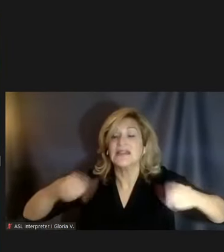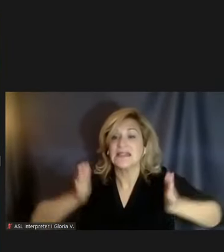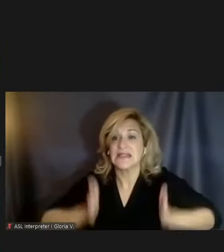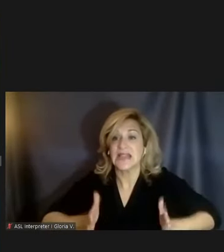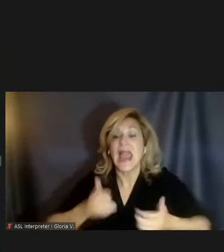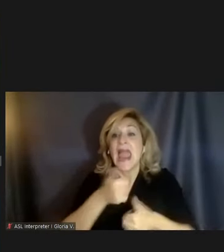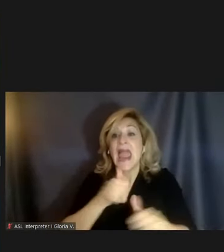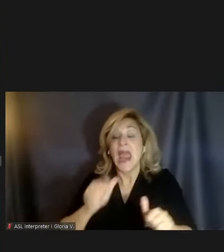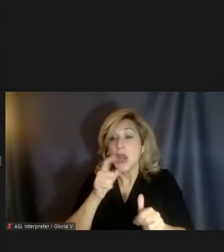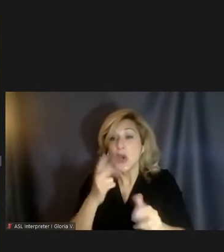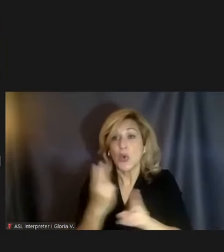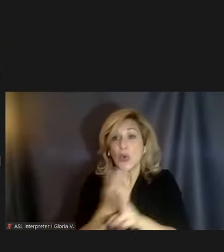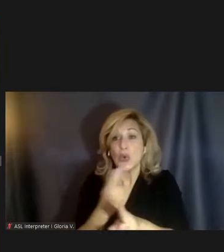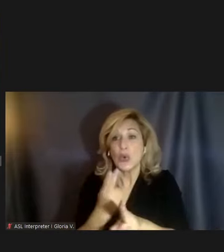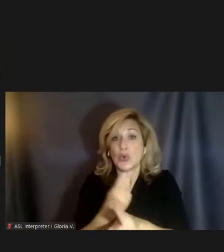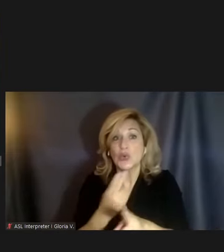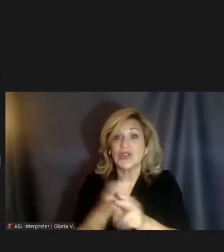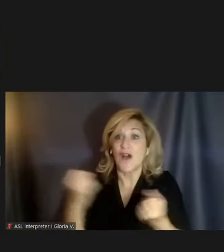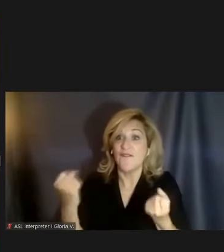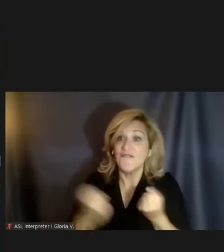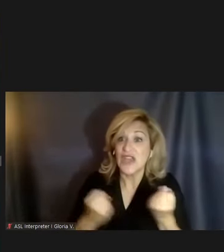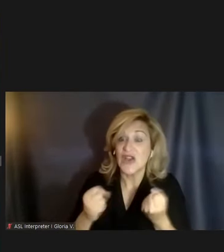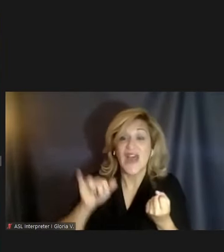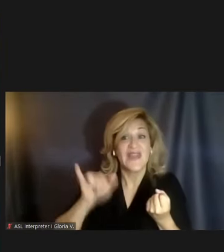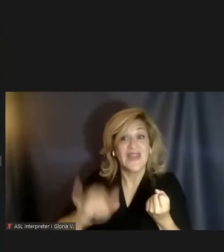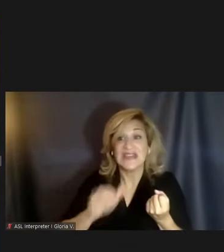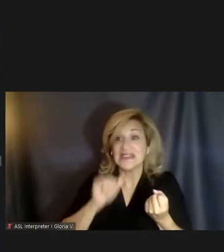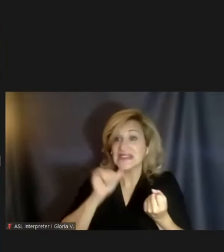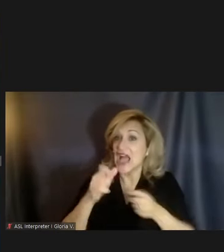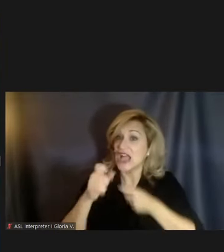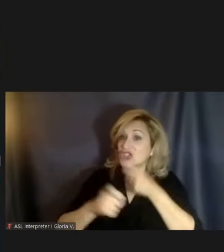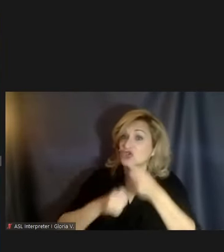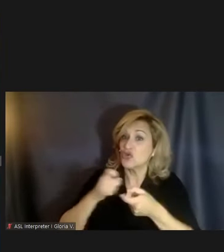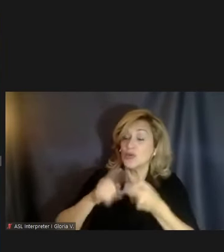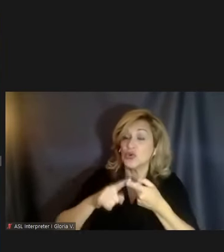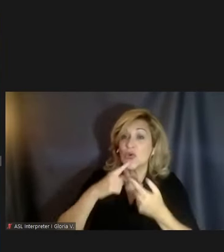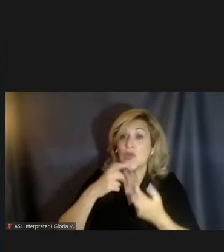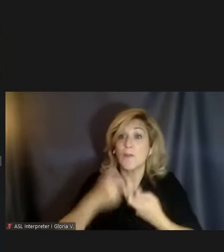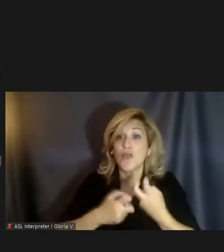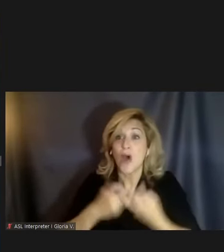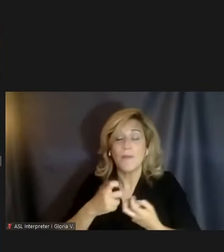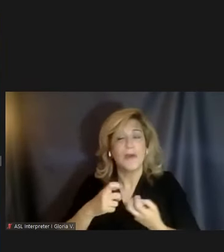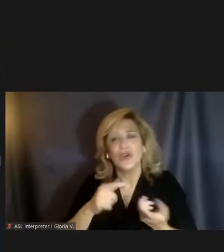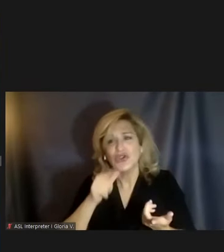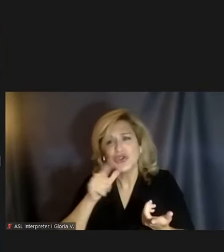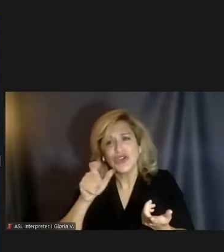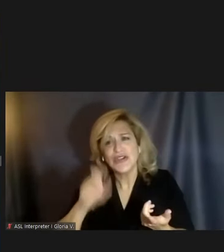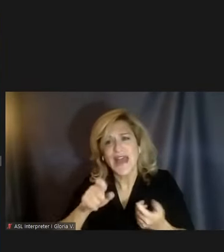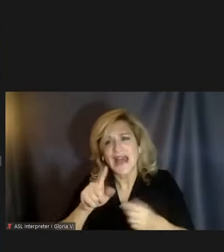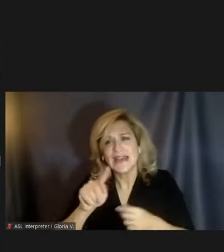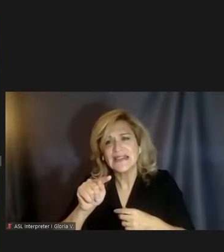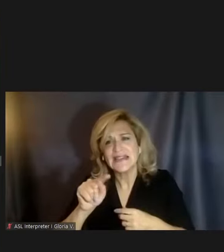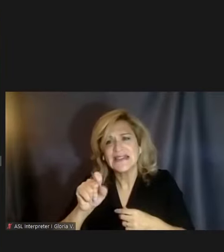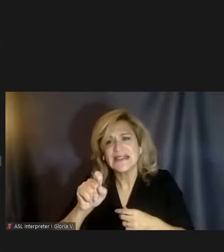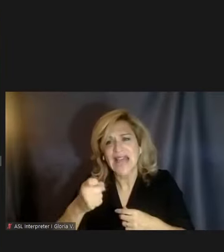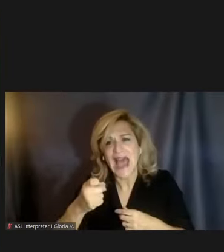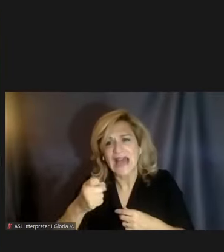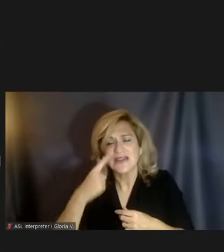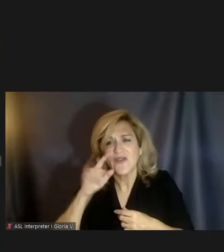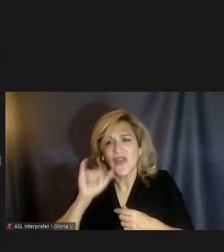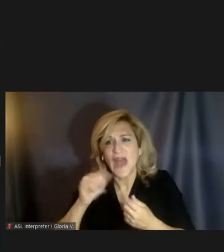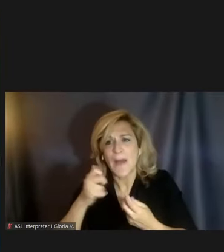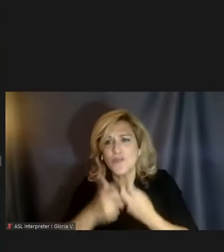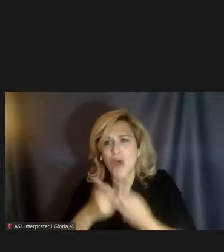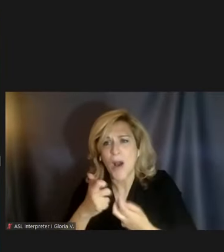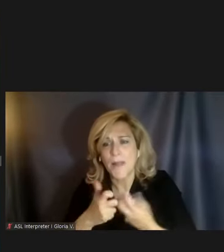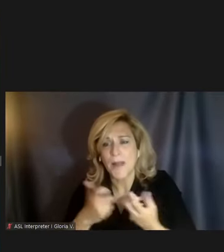a vehicle that is not contributing to the problem should not be taxed for the problem.